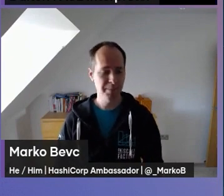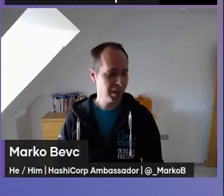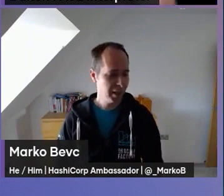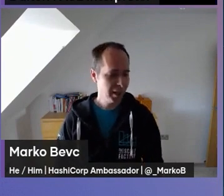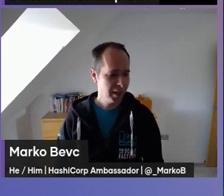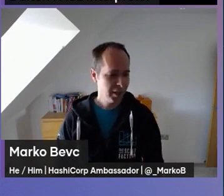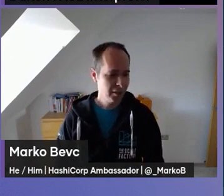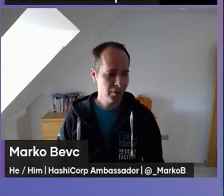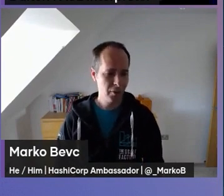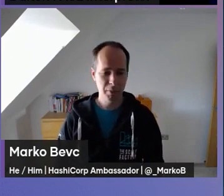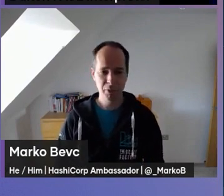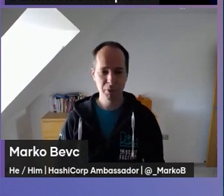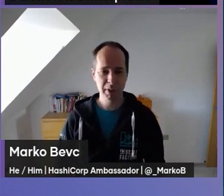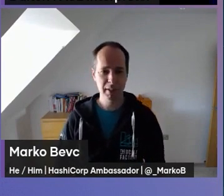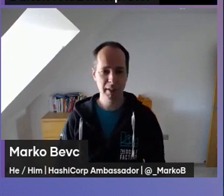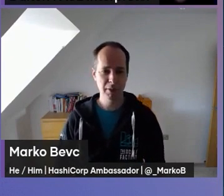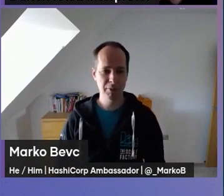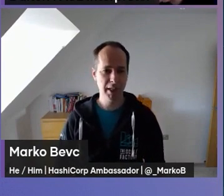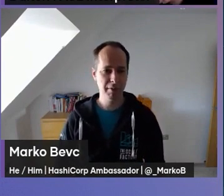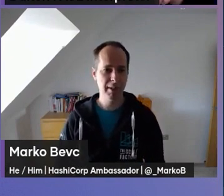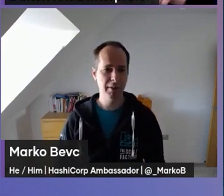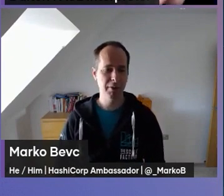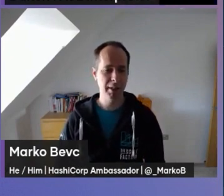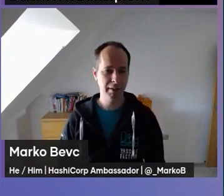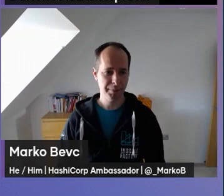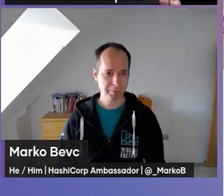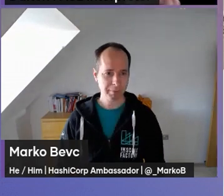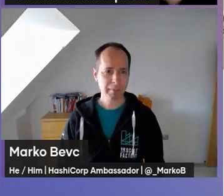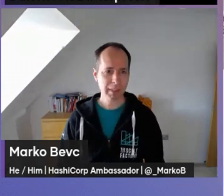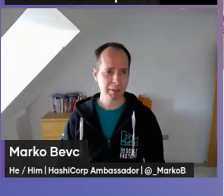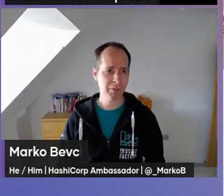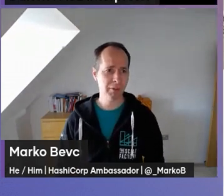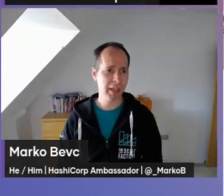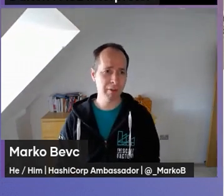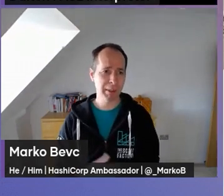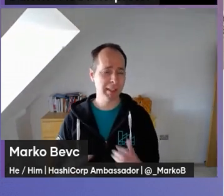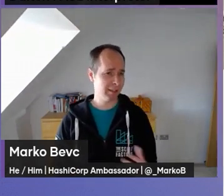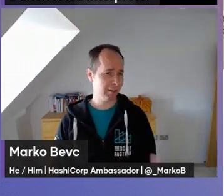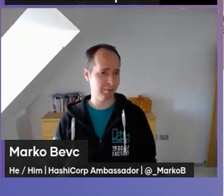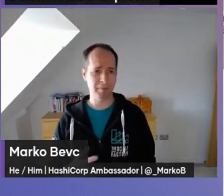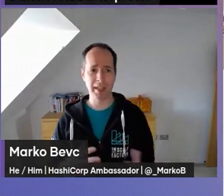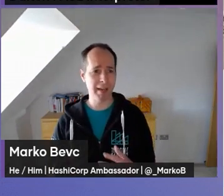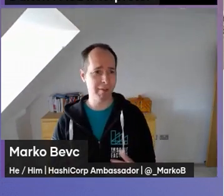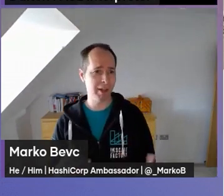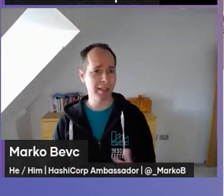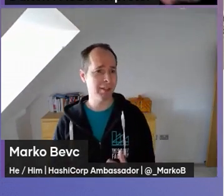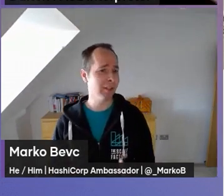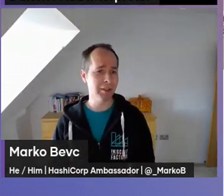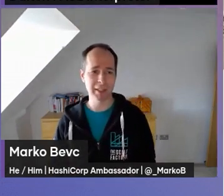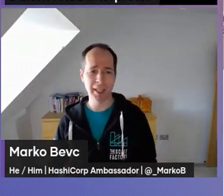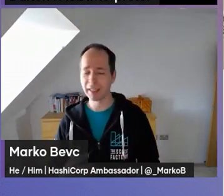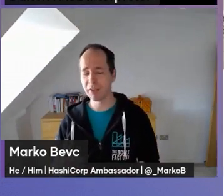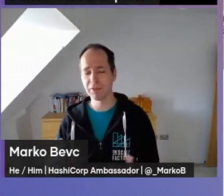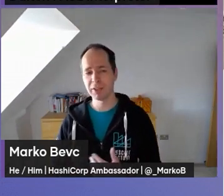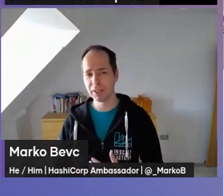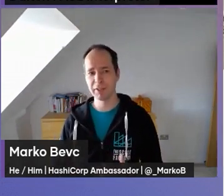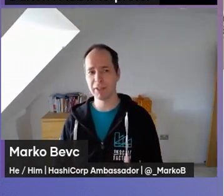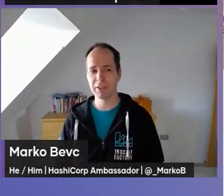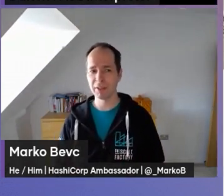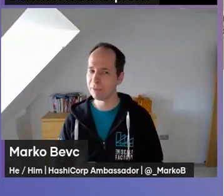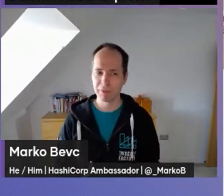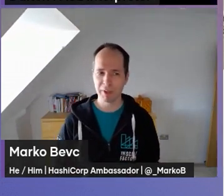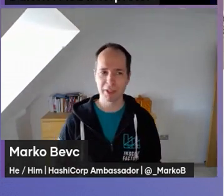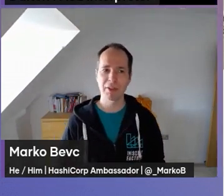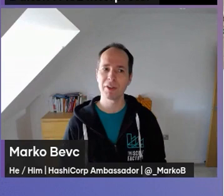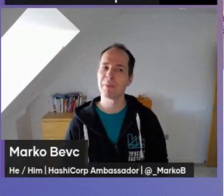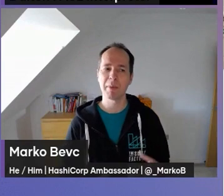actually. So before we kind of dive into it, for everybody that's ever had to deal with any kind of servers